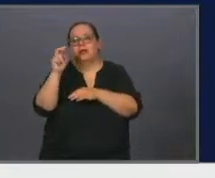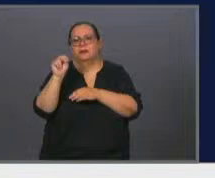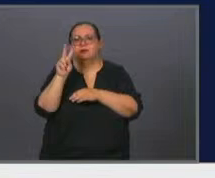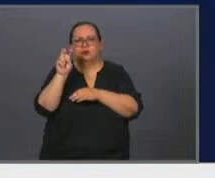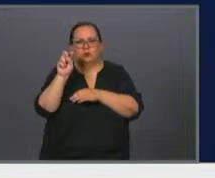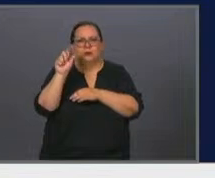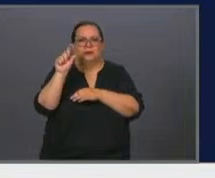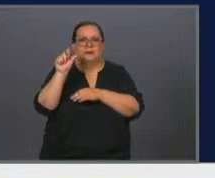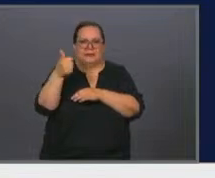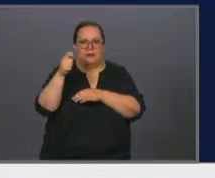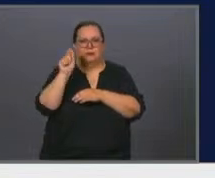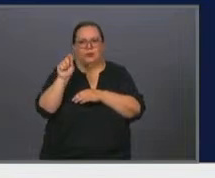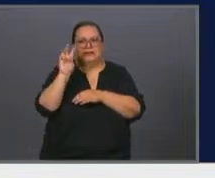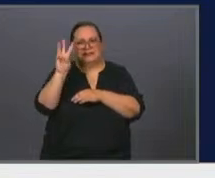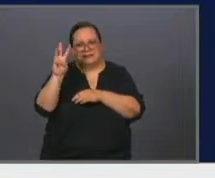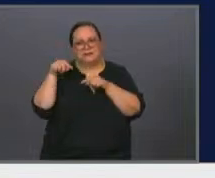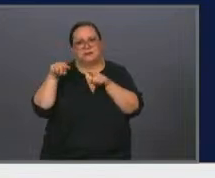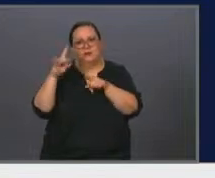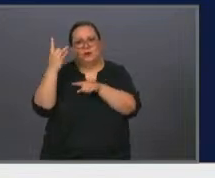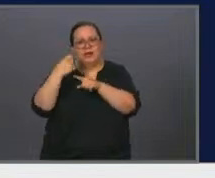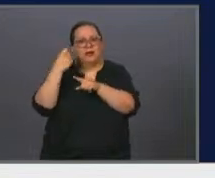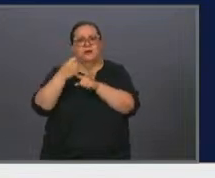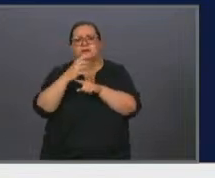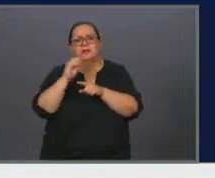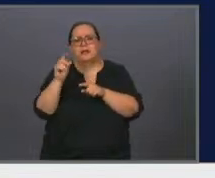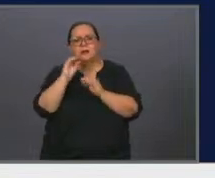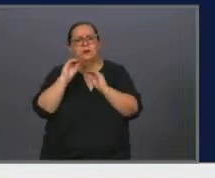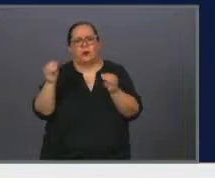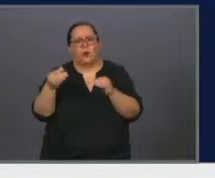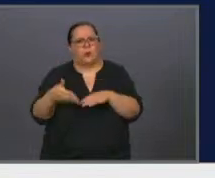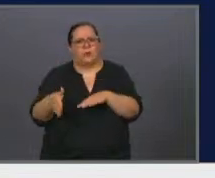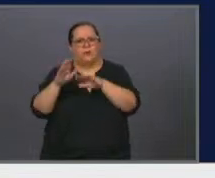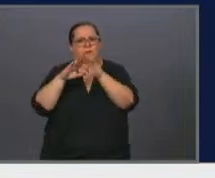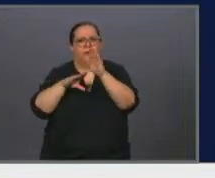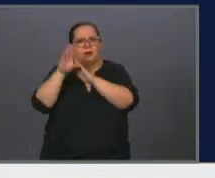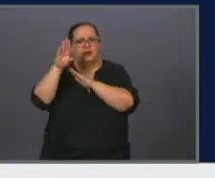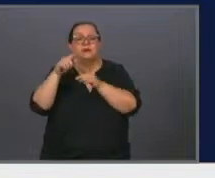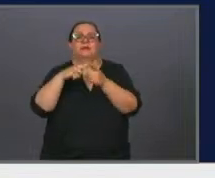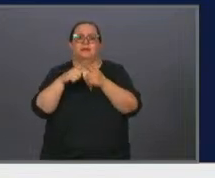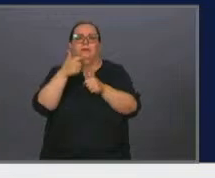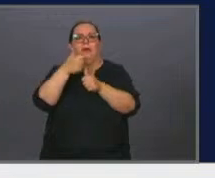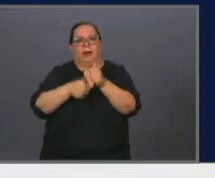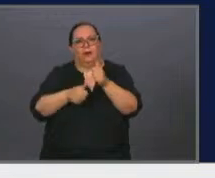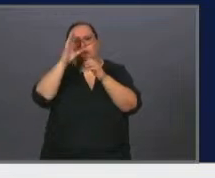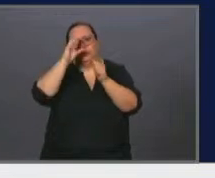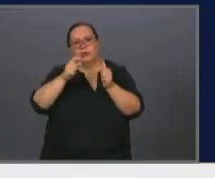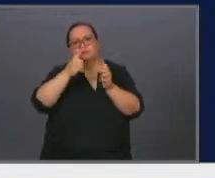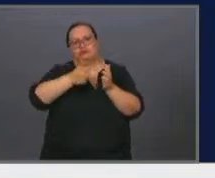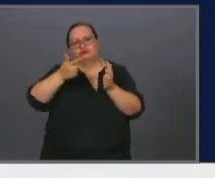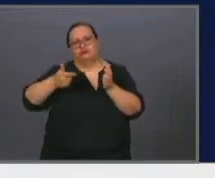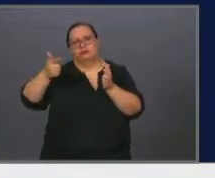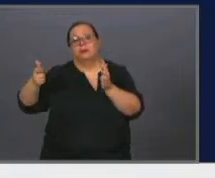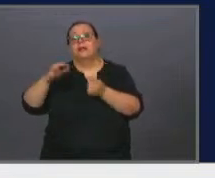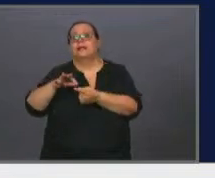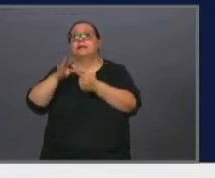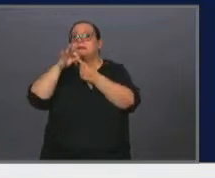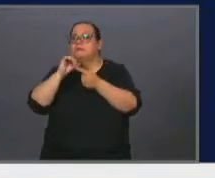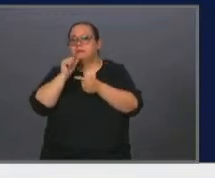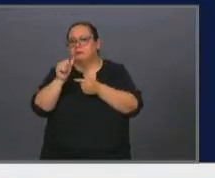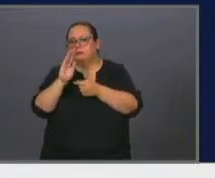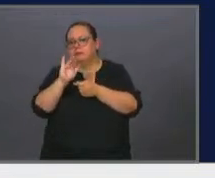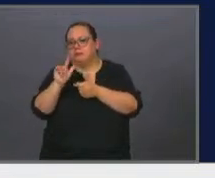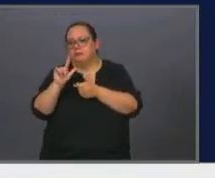over the 8 years. And there was no inflation. And then every subsequent president, with the exception of Bill Clinton,